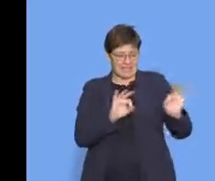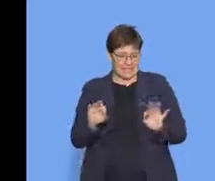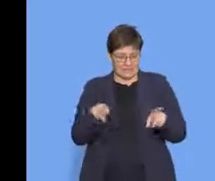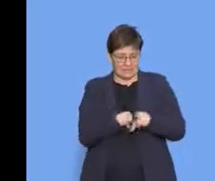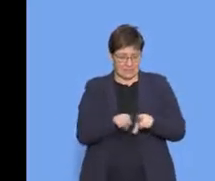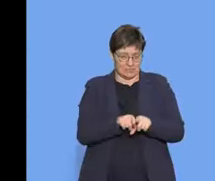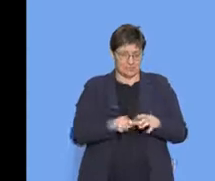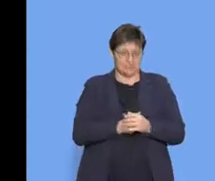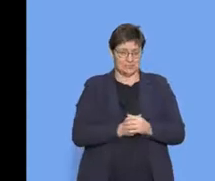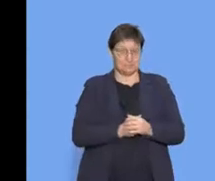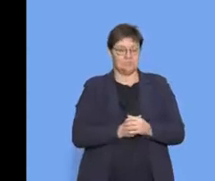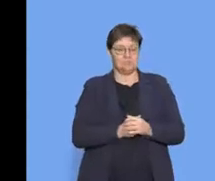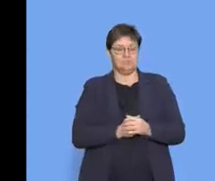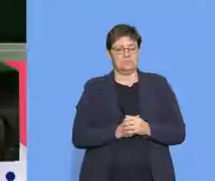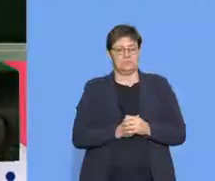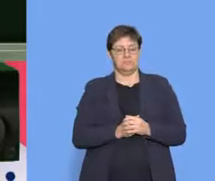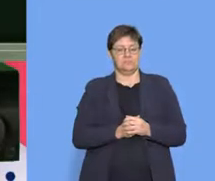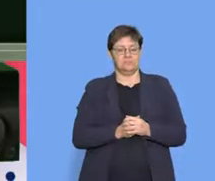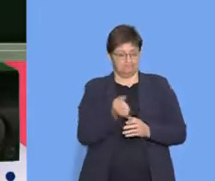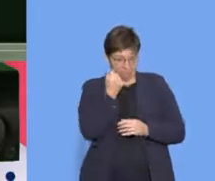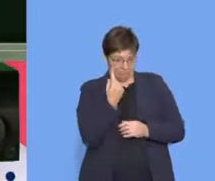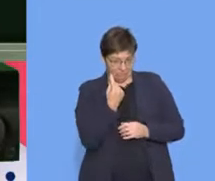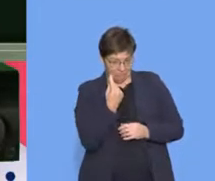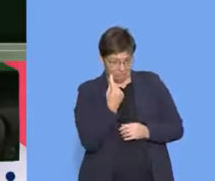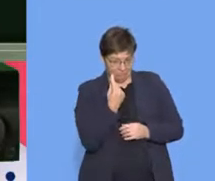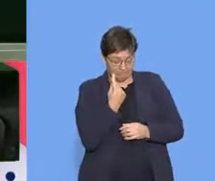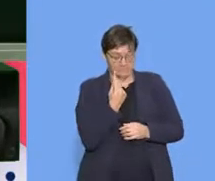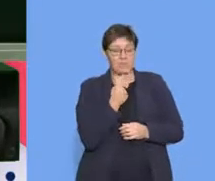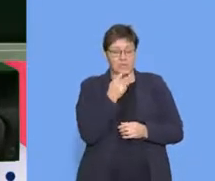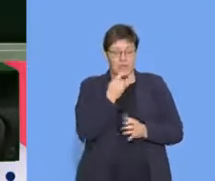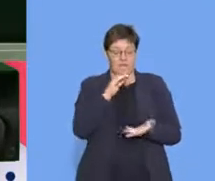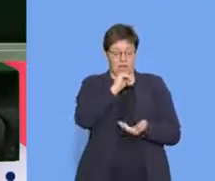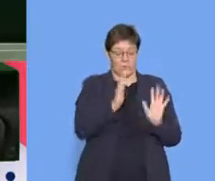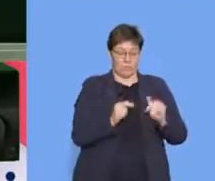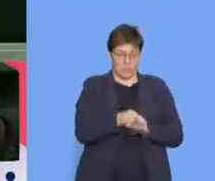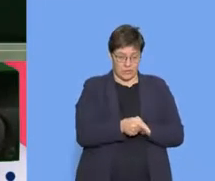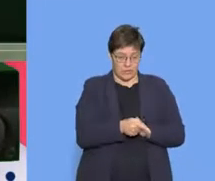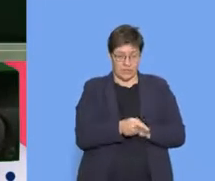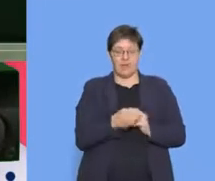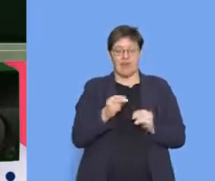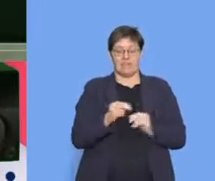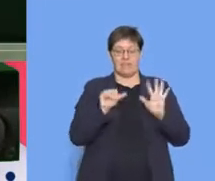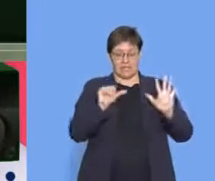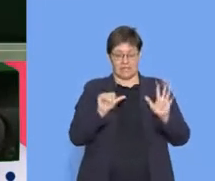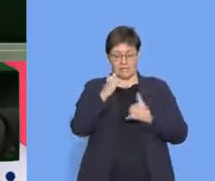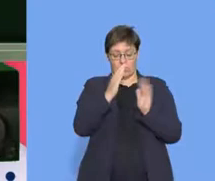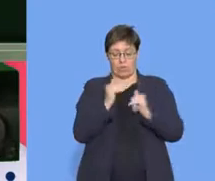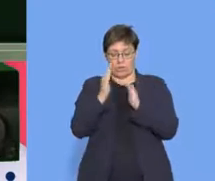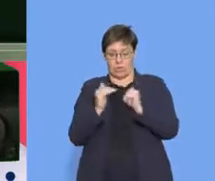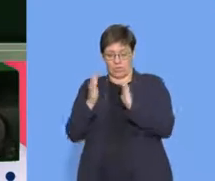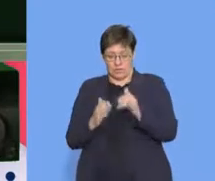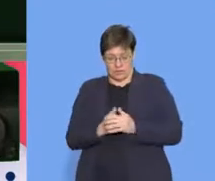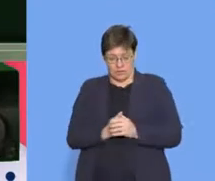length. So guys, I hope that you're with me so far. So I've got a cube that's made of 6